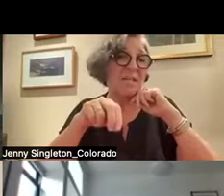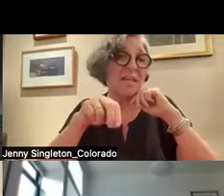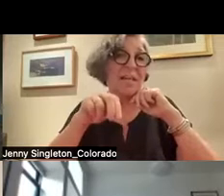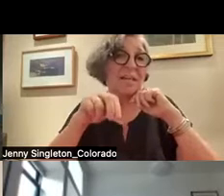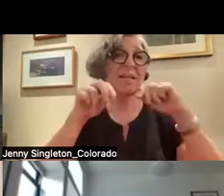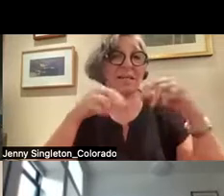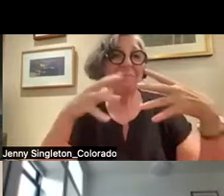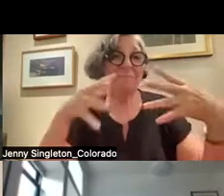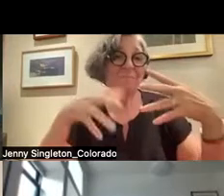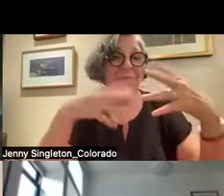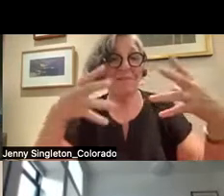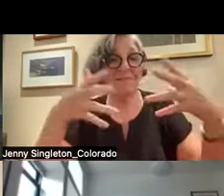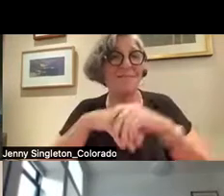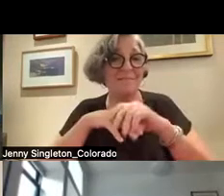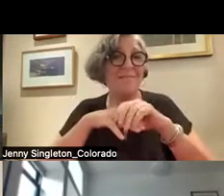signing in